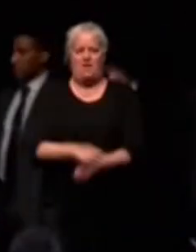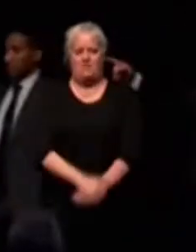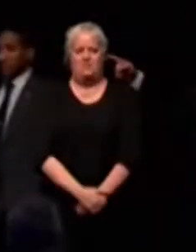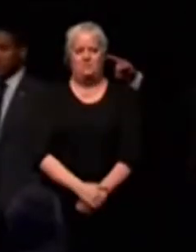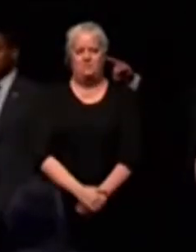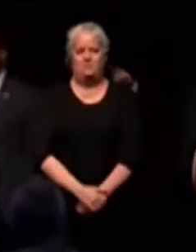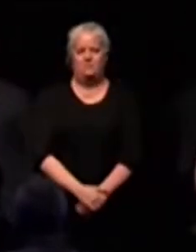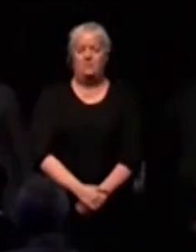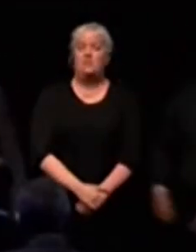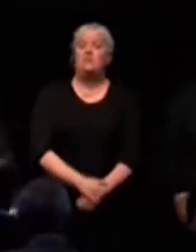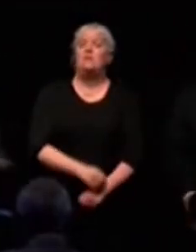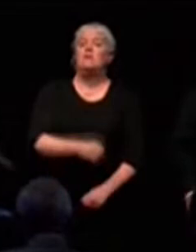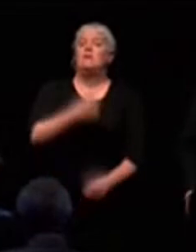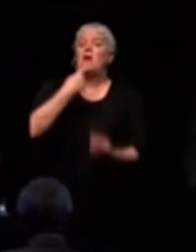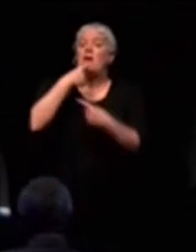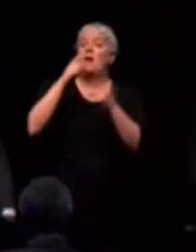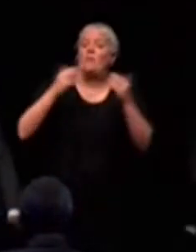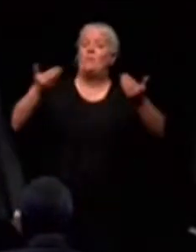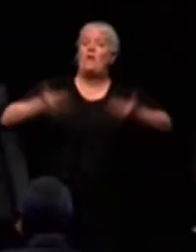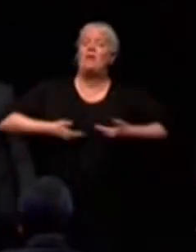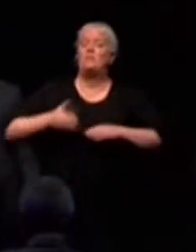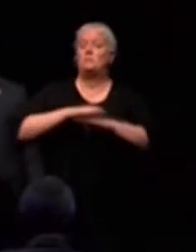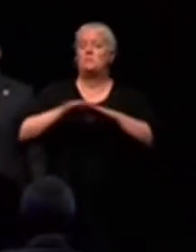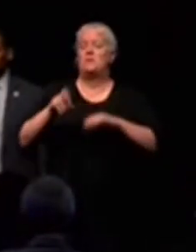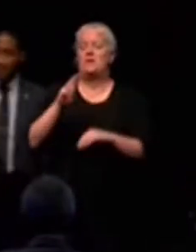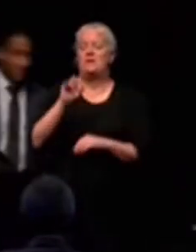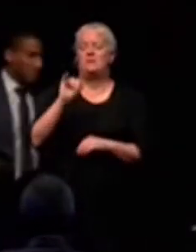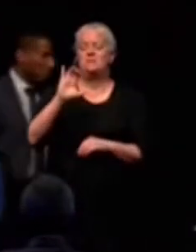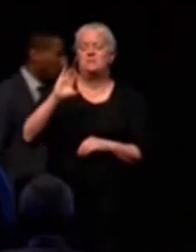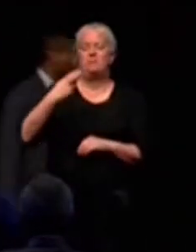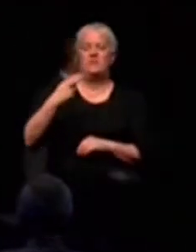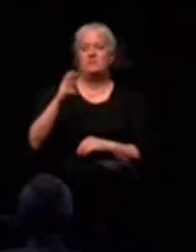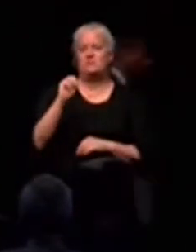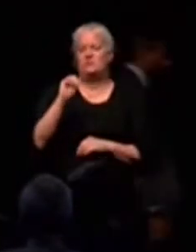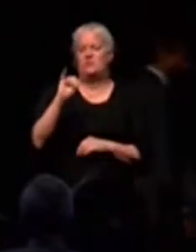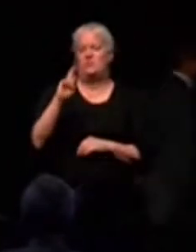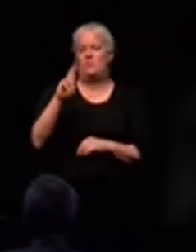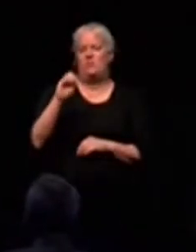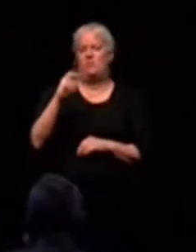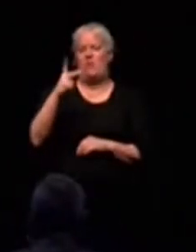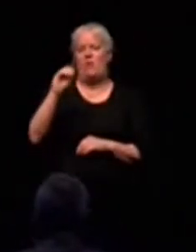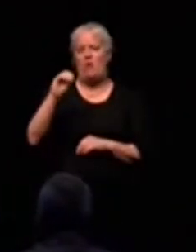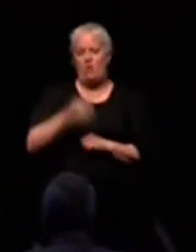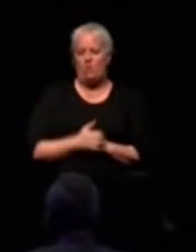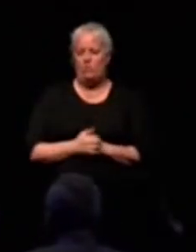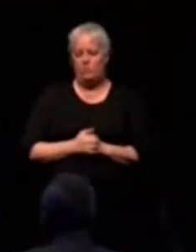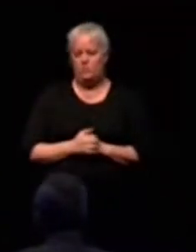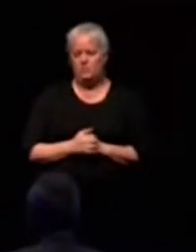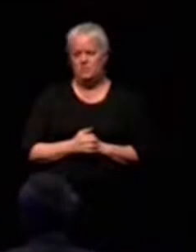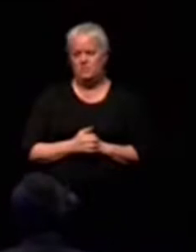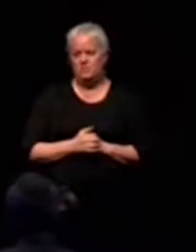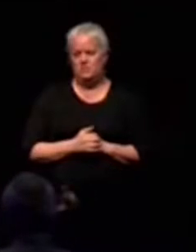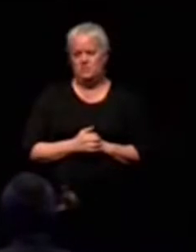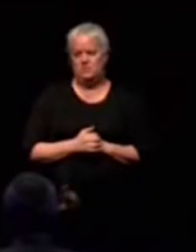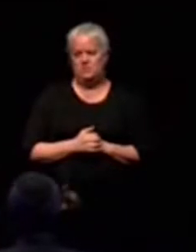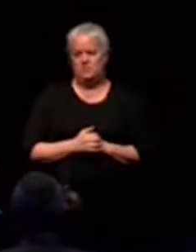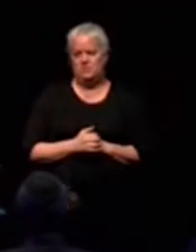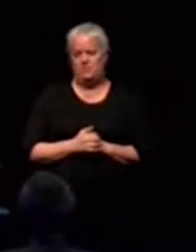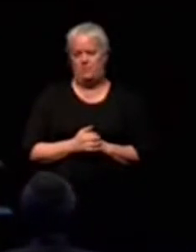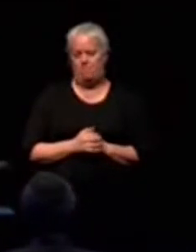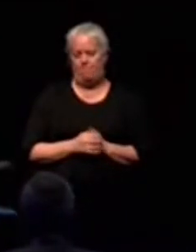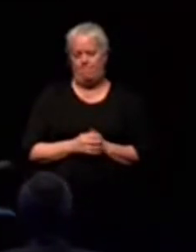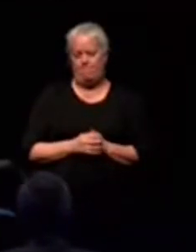Please welcome to the stage Rich Morocco, President of the Hotel Trades Council.